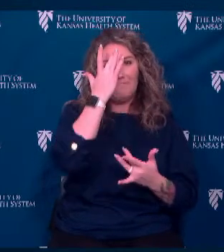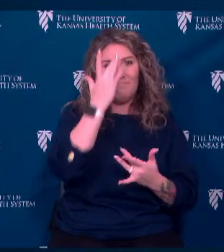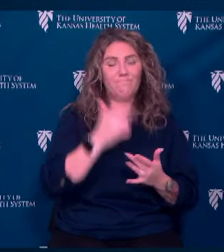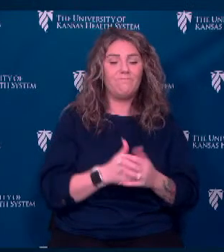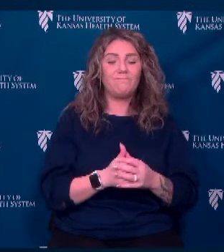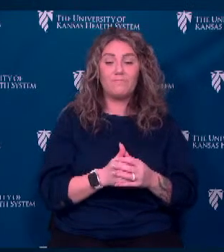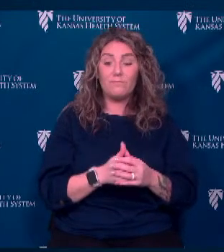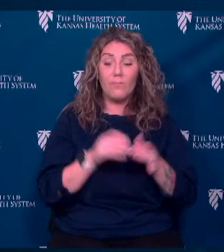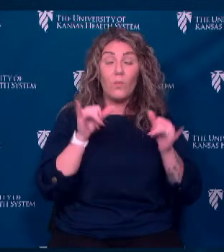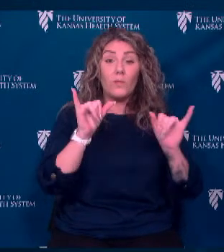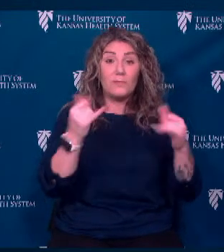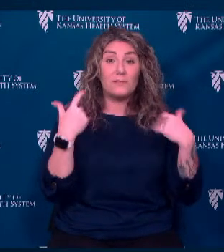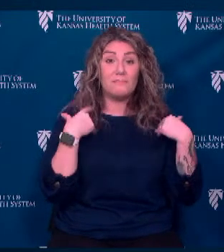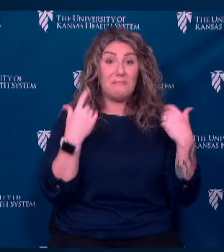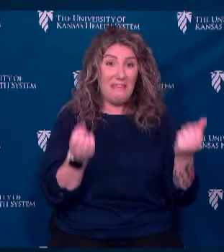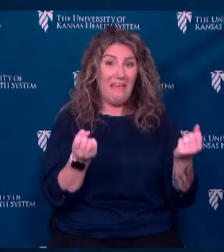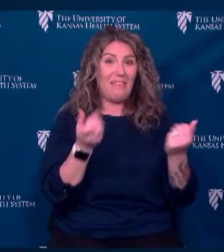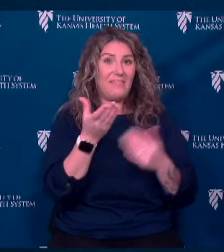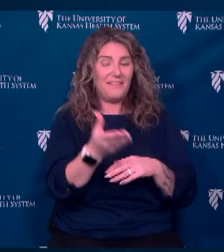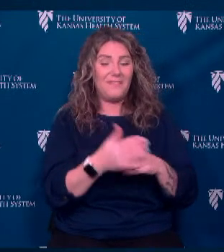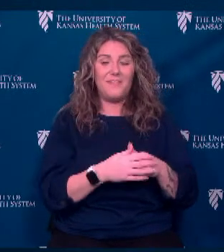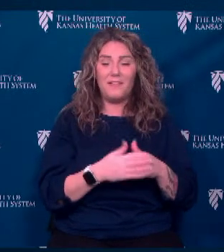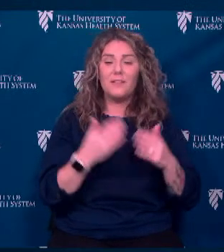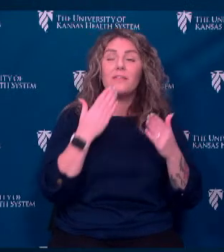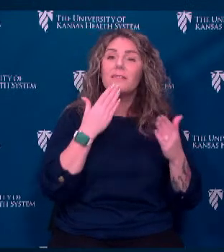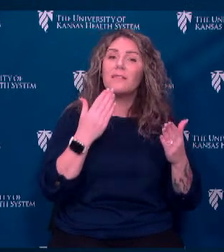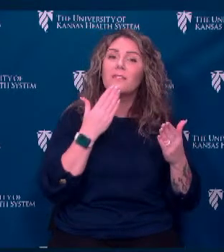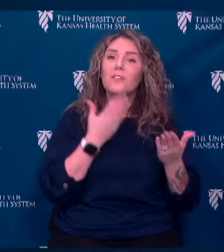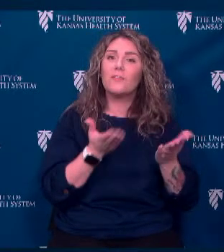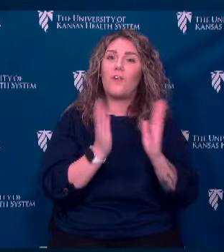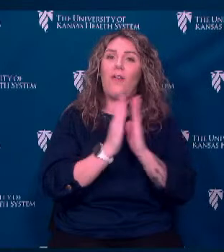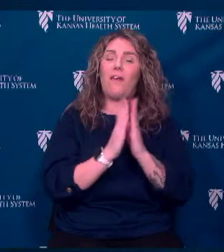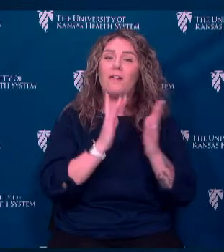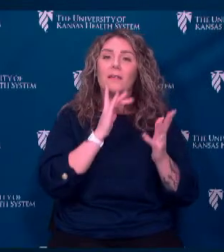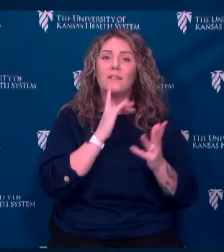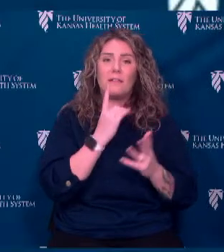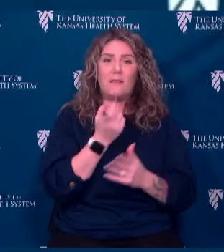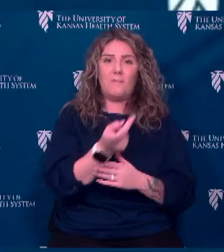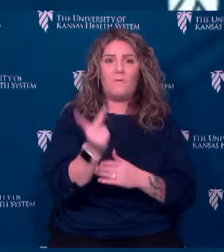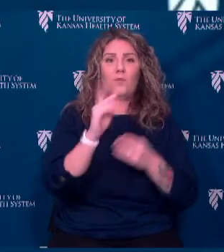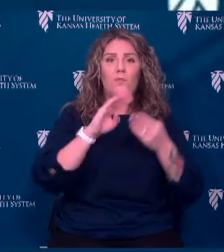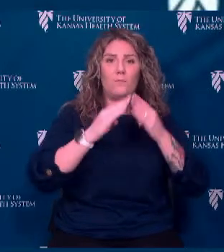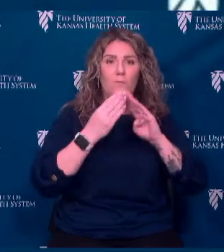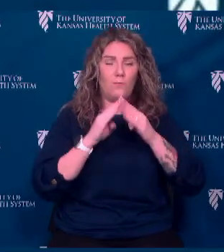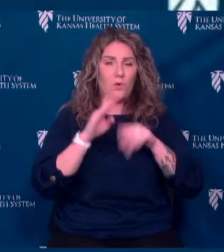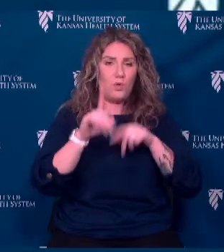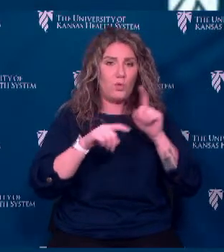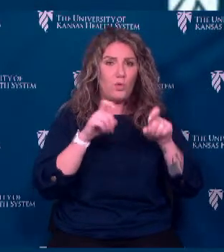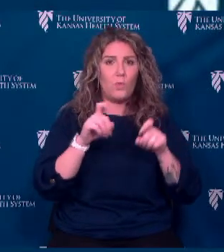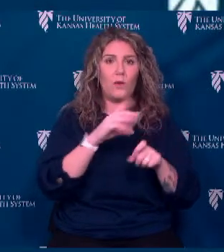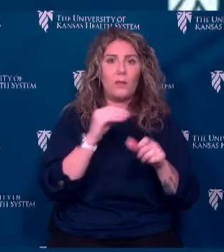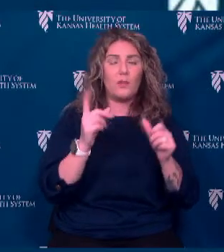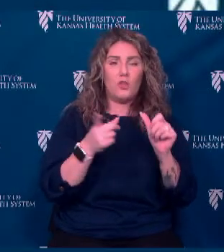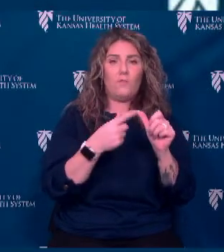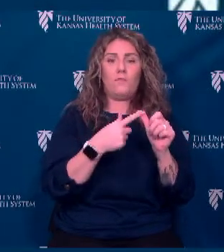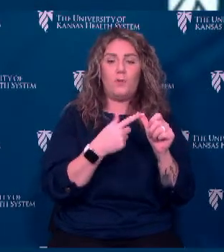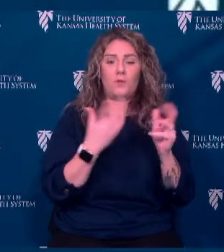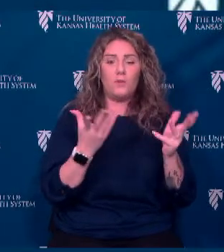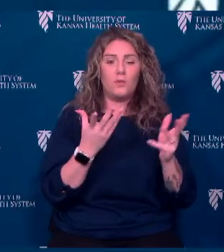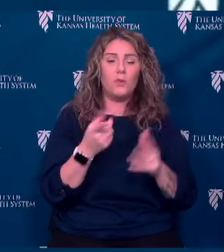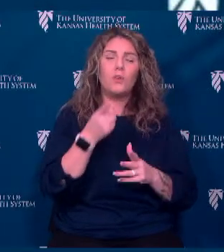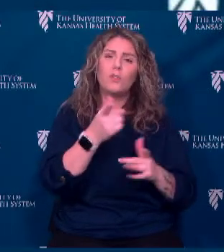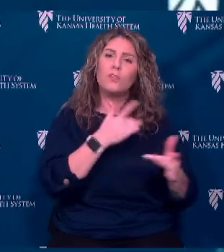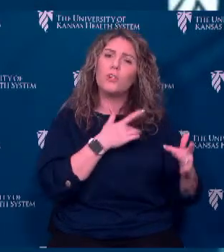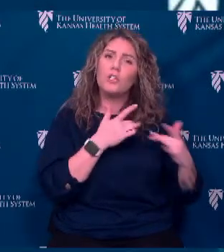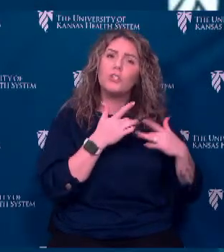Well, stay healthy out there. So. Thank you for asking. Okay, so I do have some community questions. And the first one is, are you